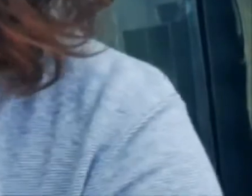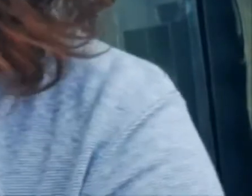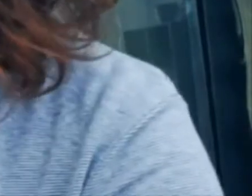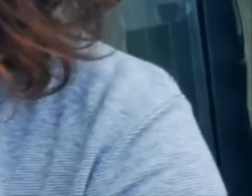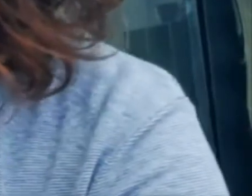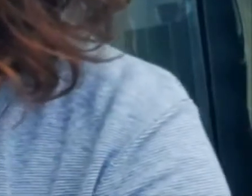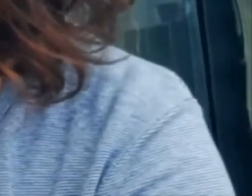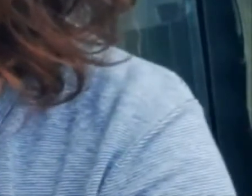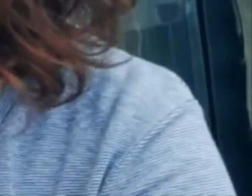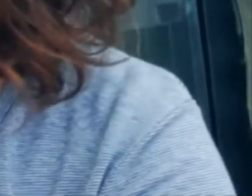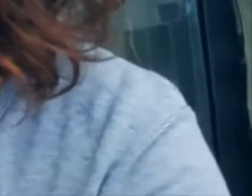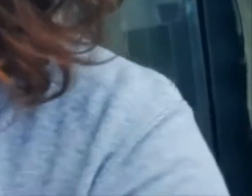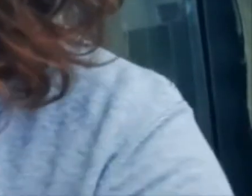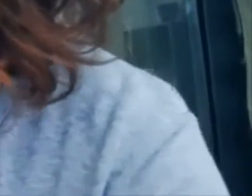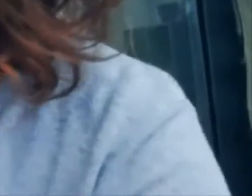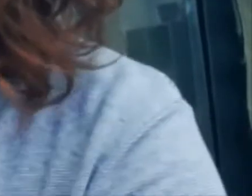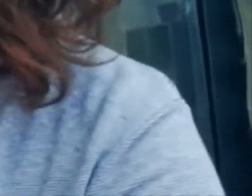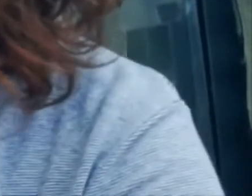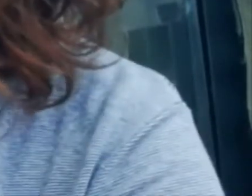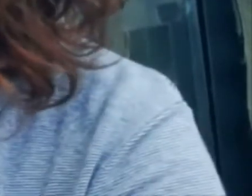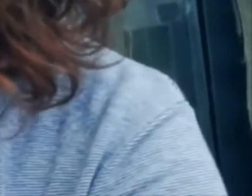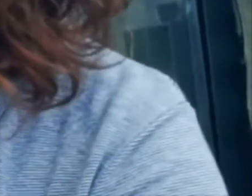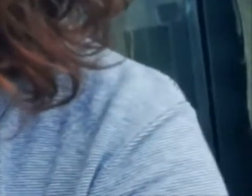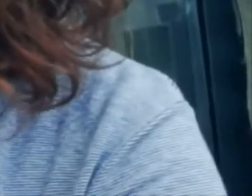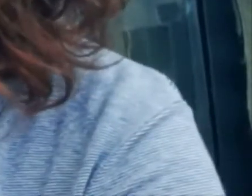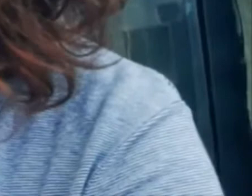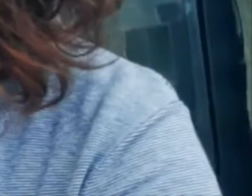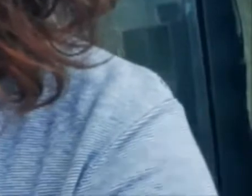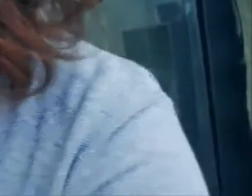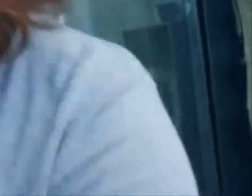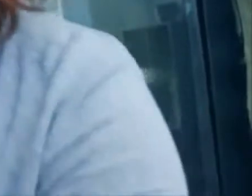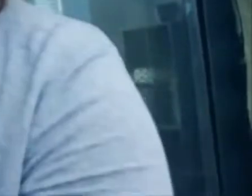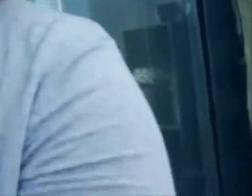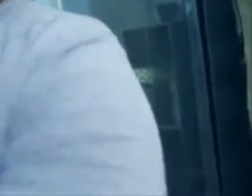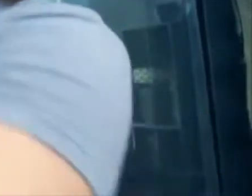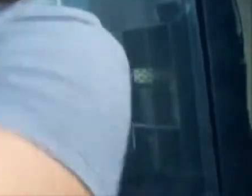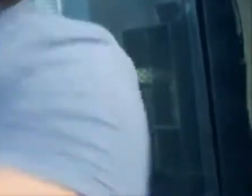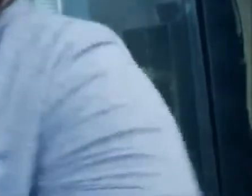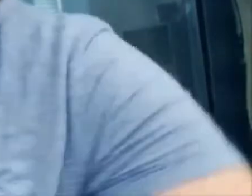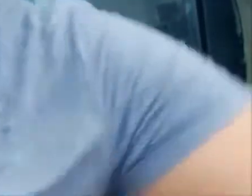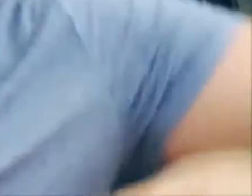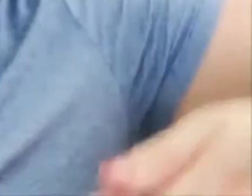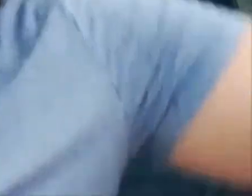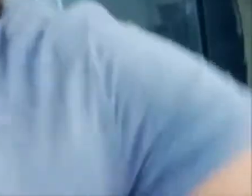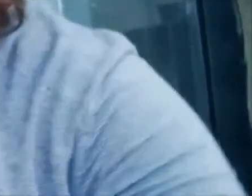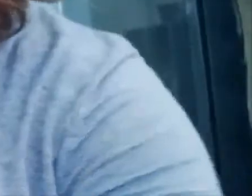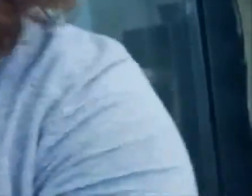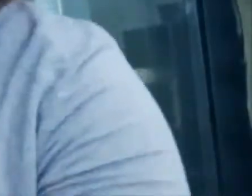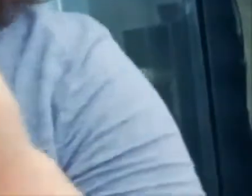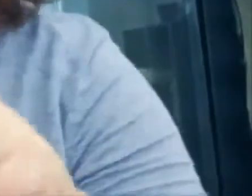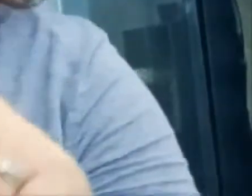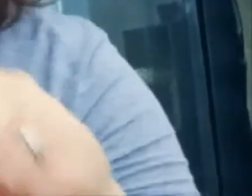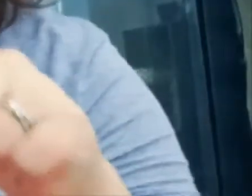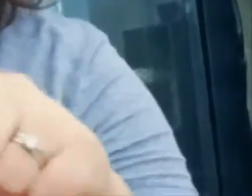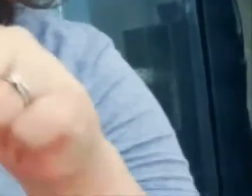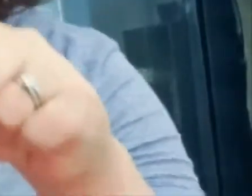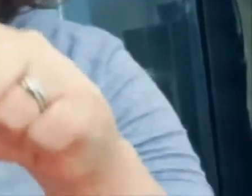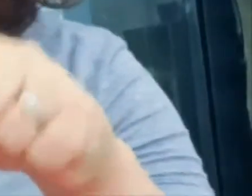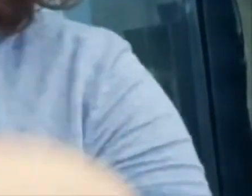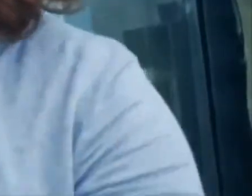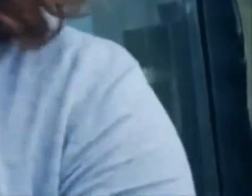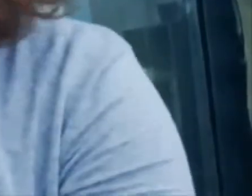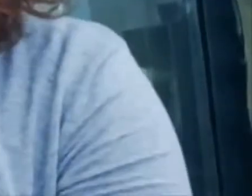we have in our pantry because I think it has the most flavor and it's extremely colorful with all of the berries. So we're just gonna